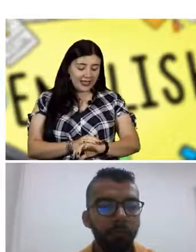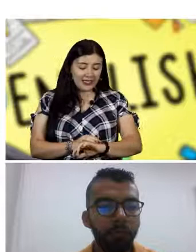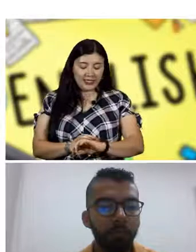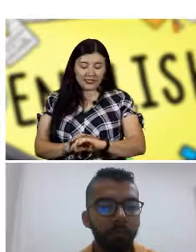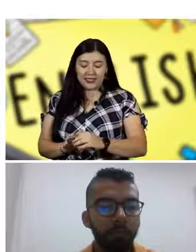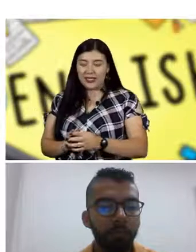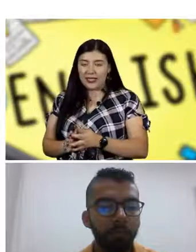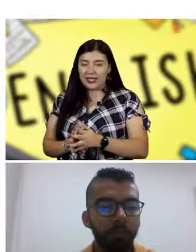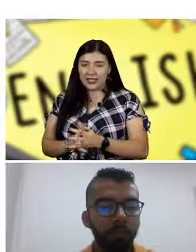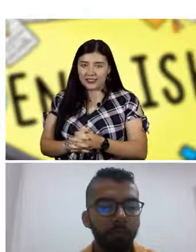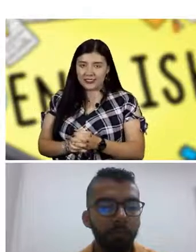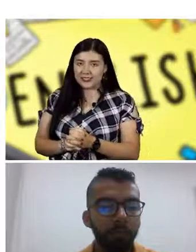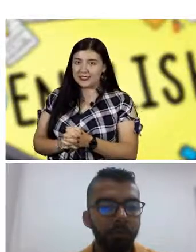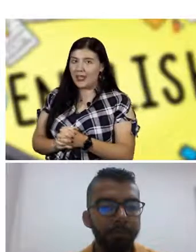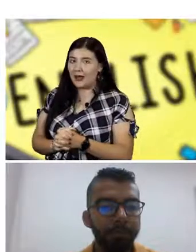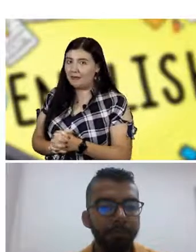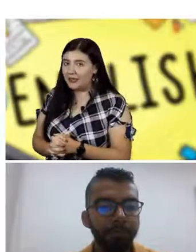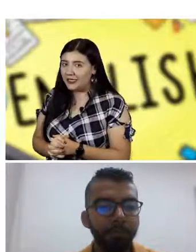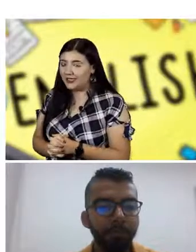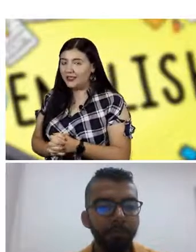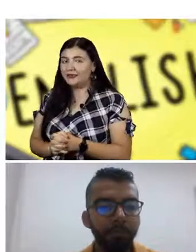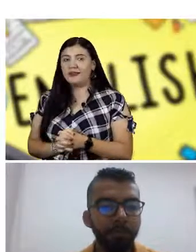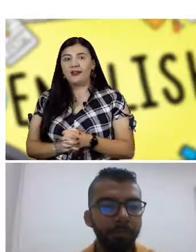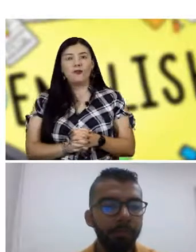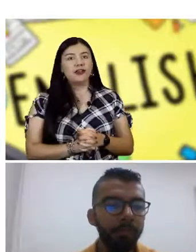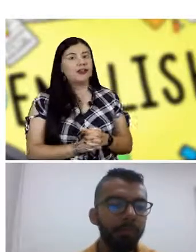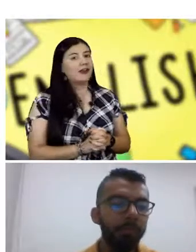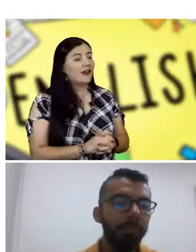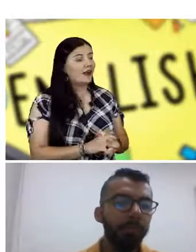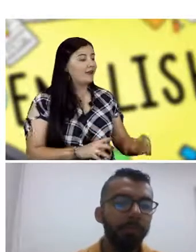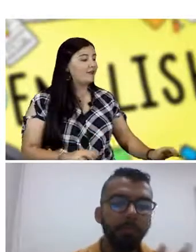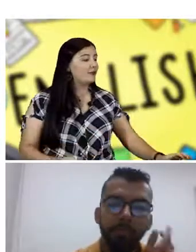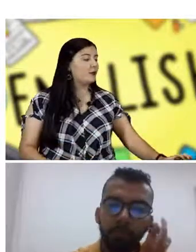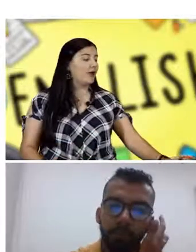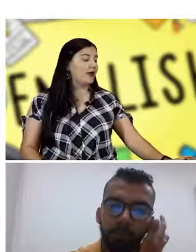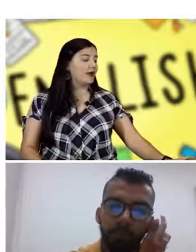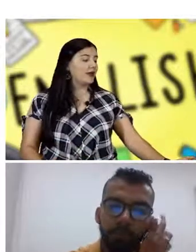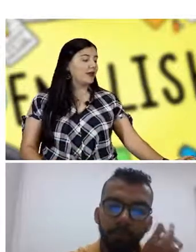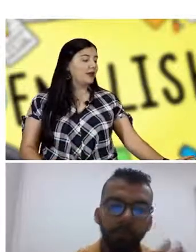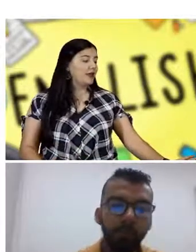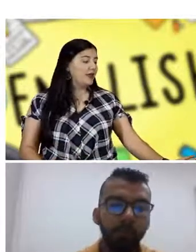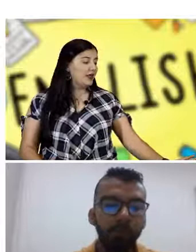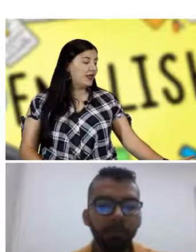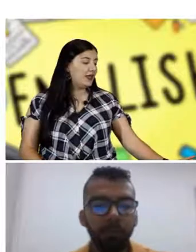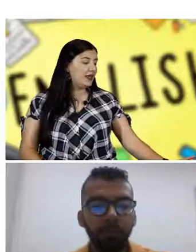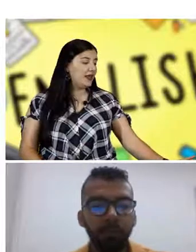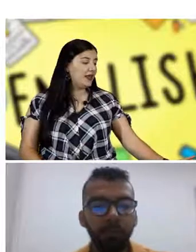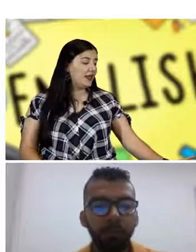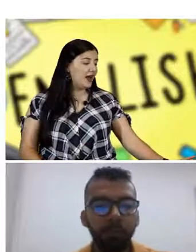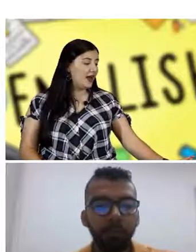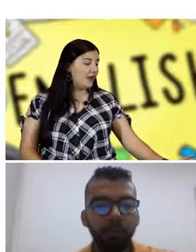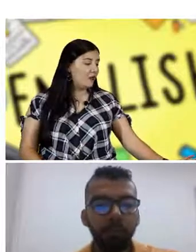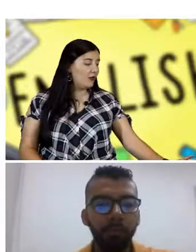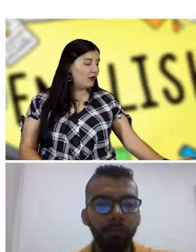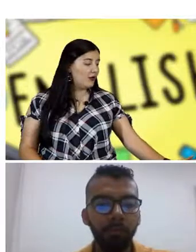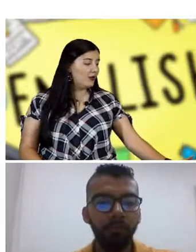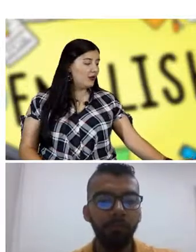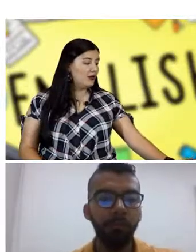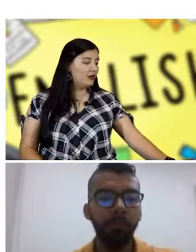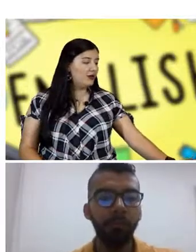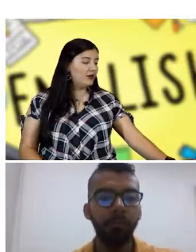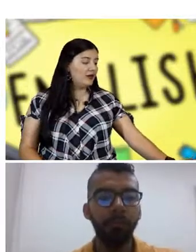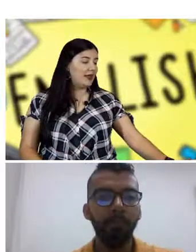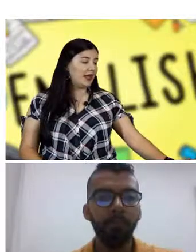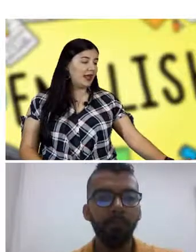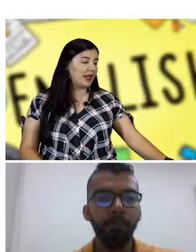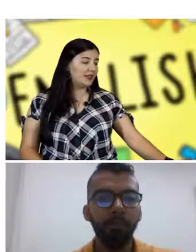A headache is a pain that we can have where? In